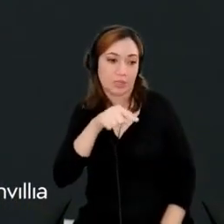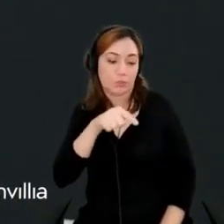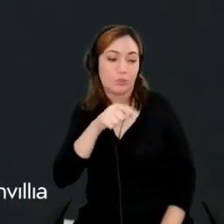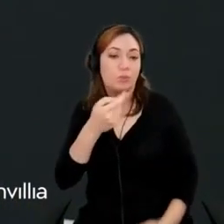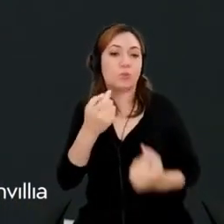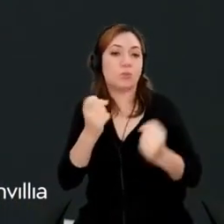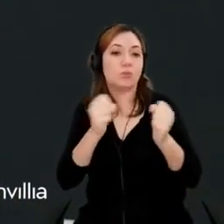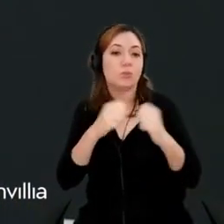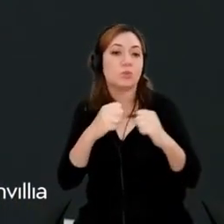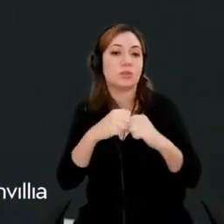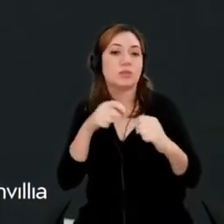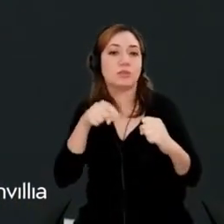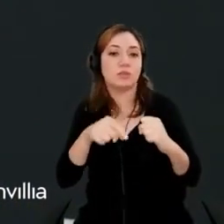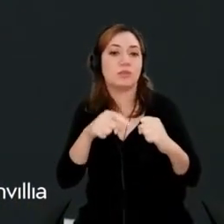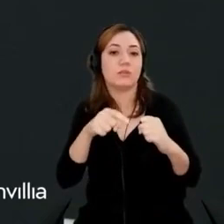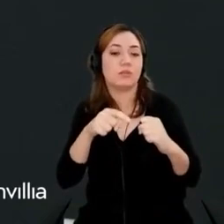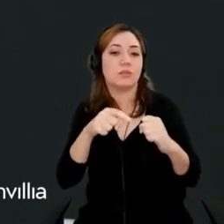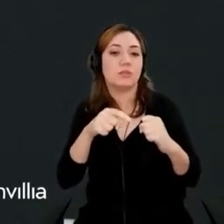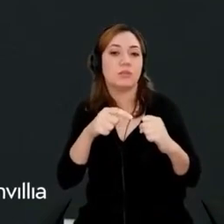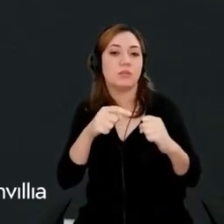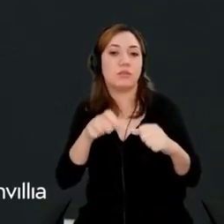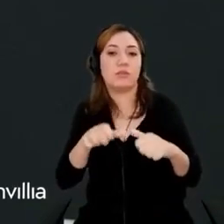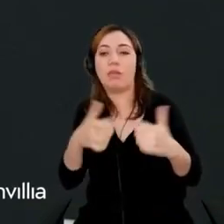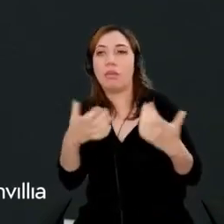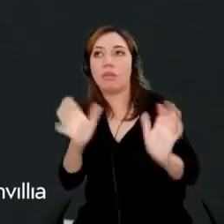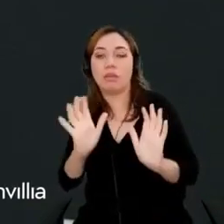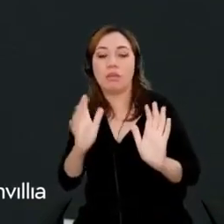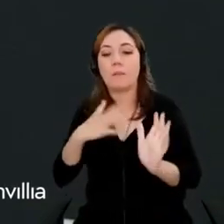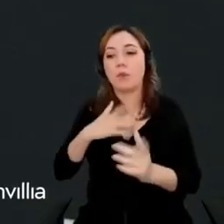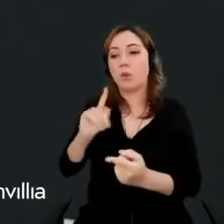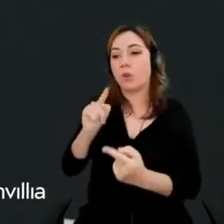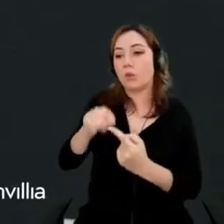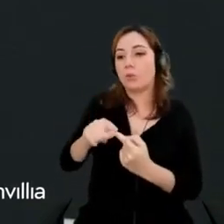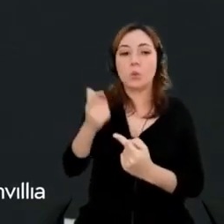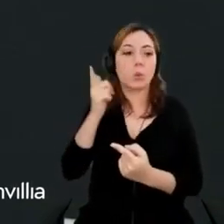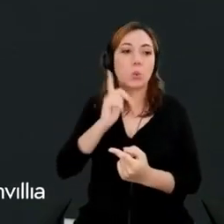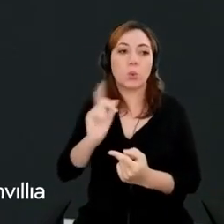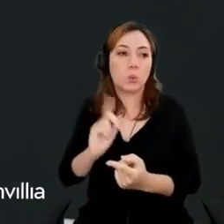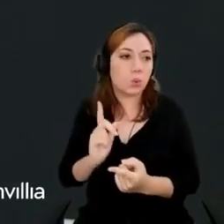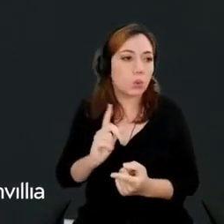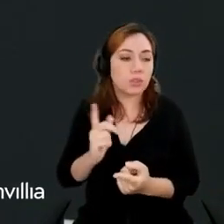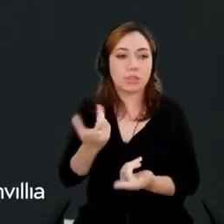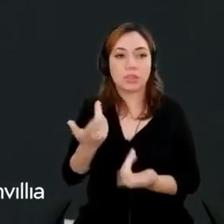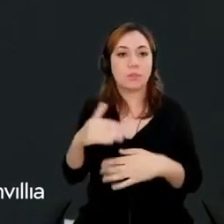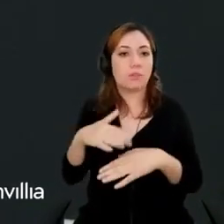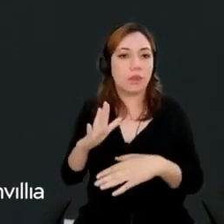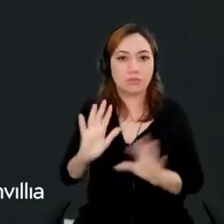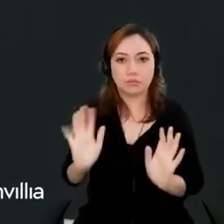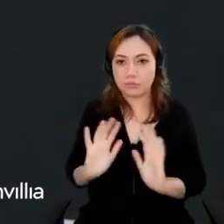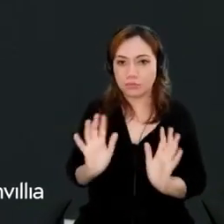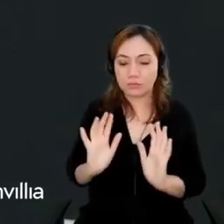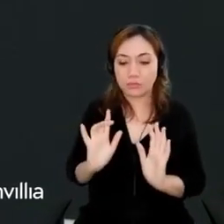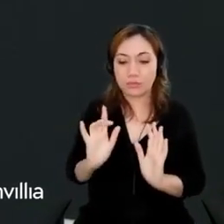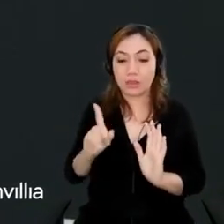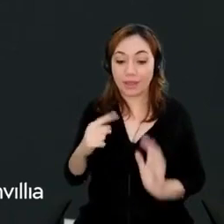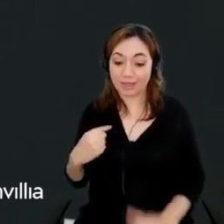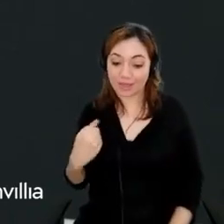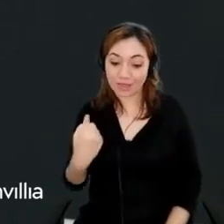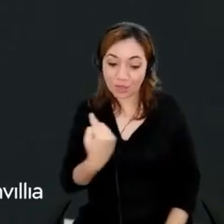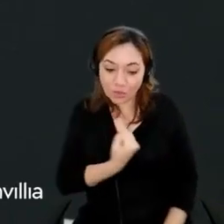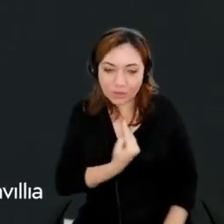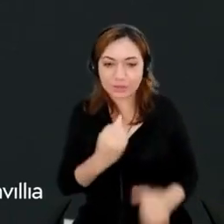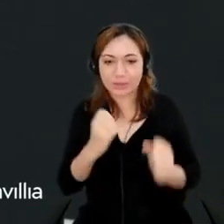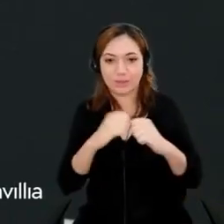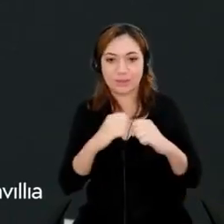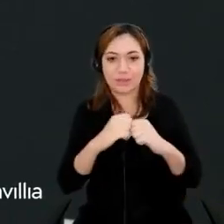and my goal is not be achievable anymore. No, it's our system, it's our goal. We are part